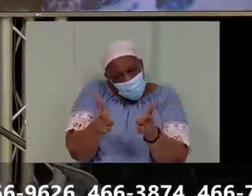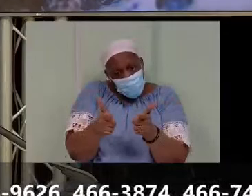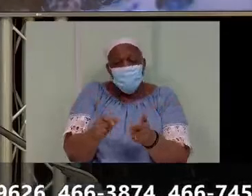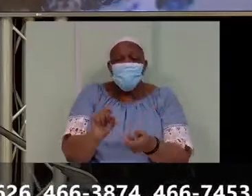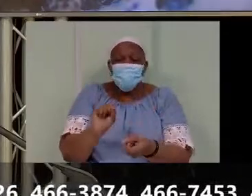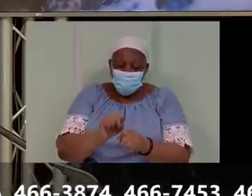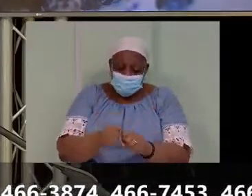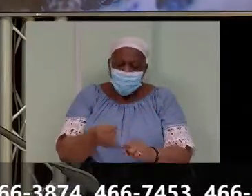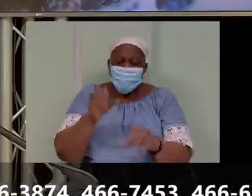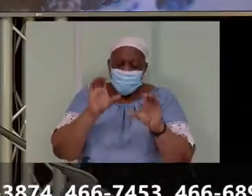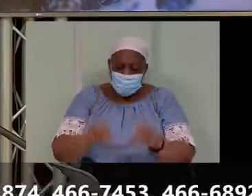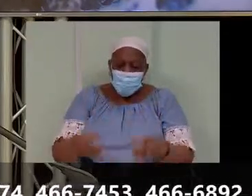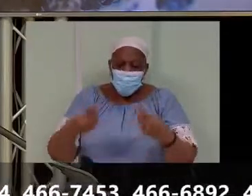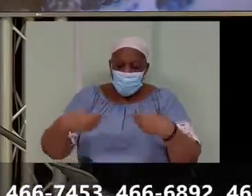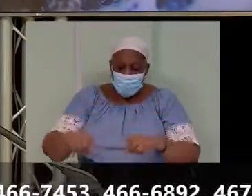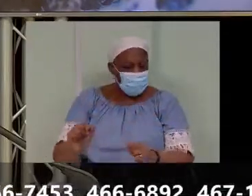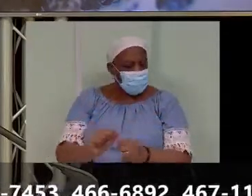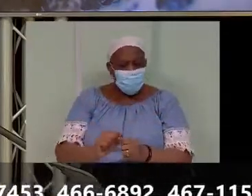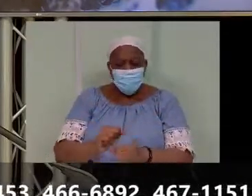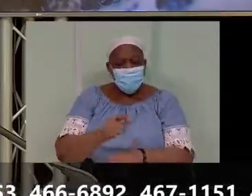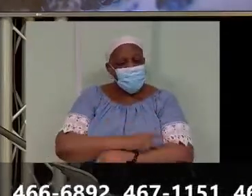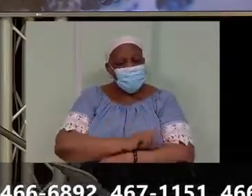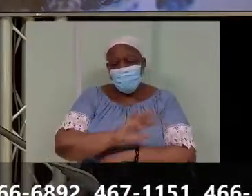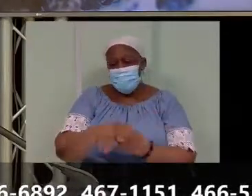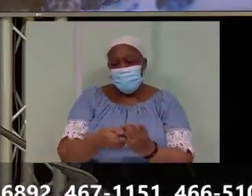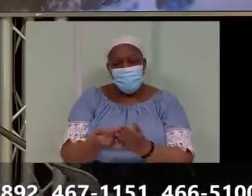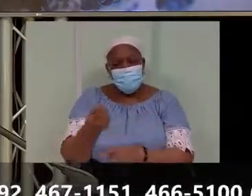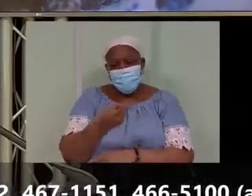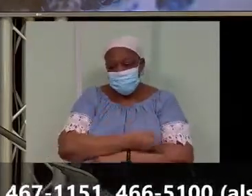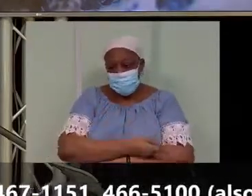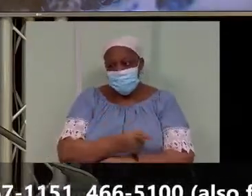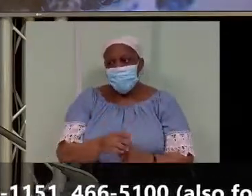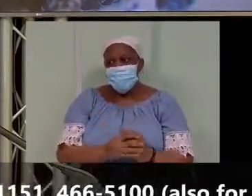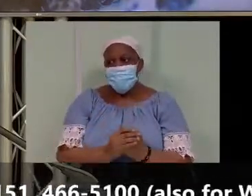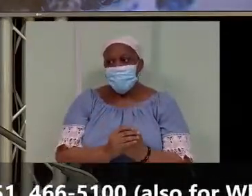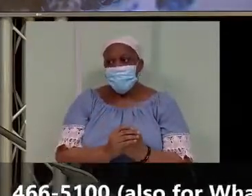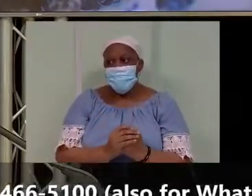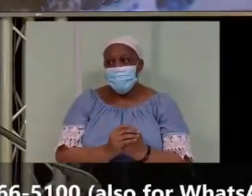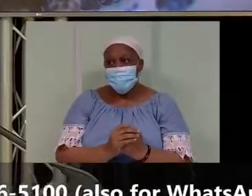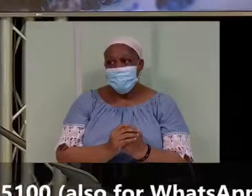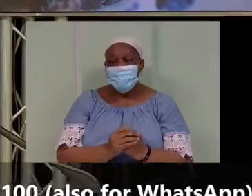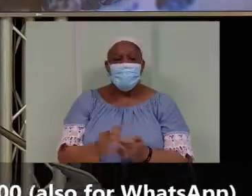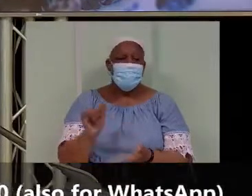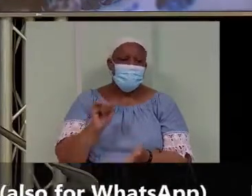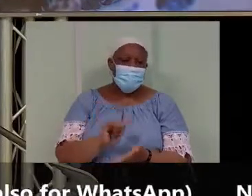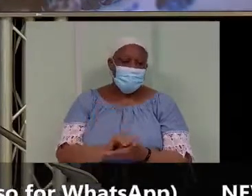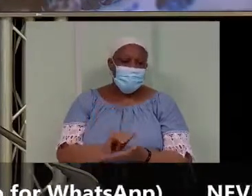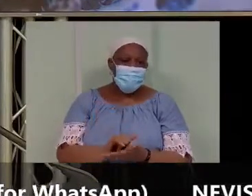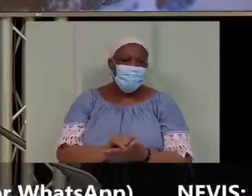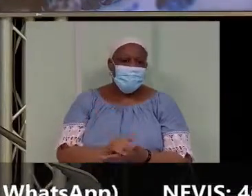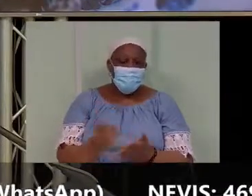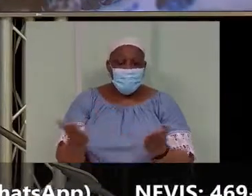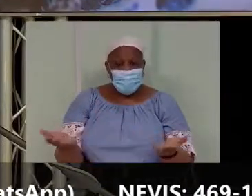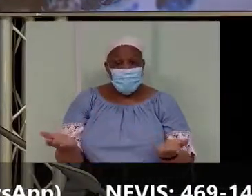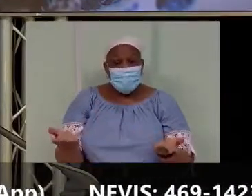there every day, full-time. Now this gives rise to some